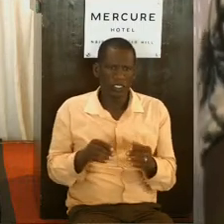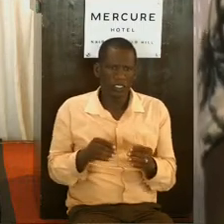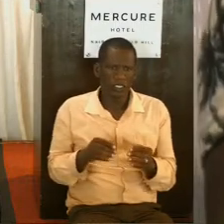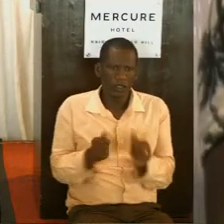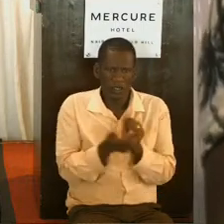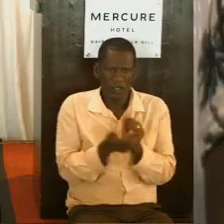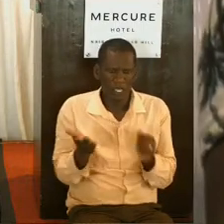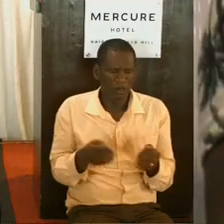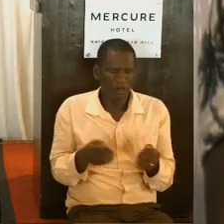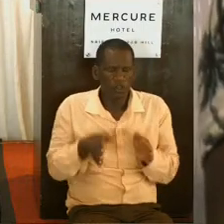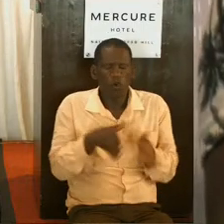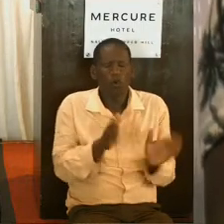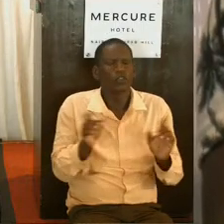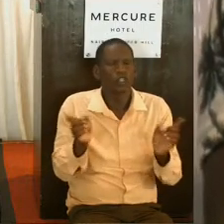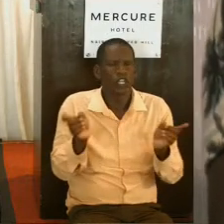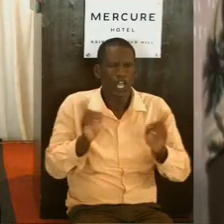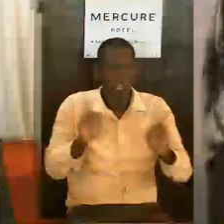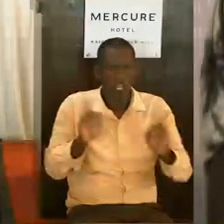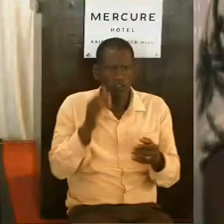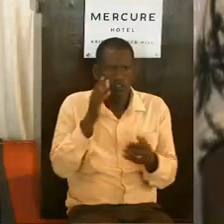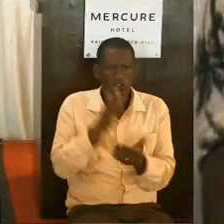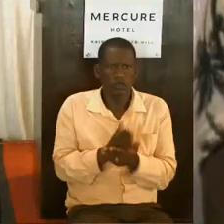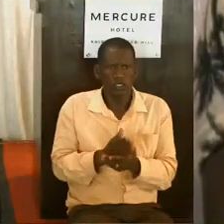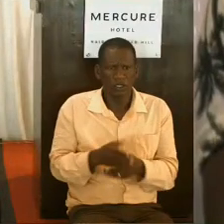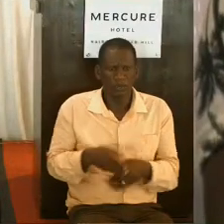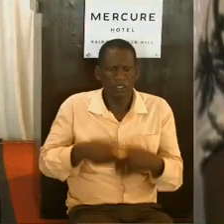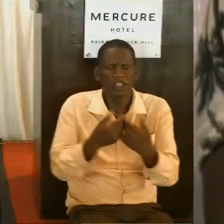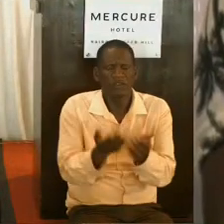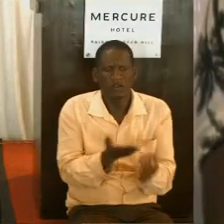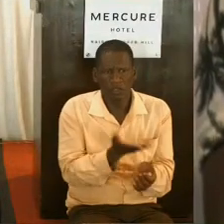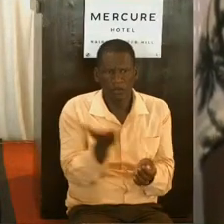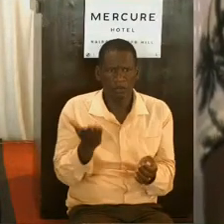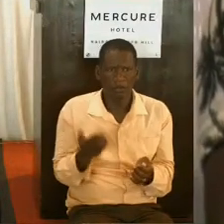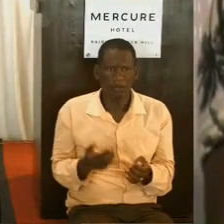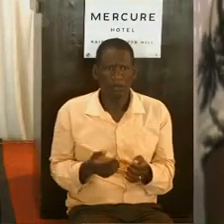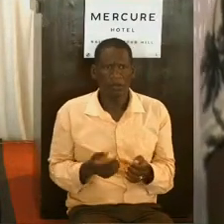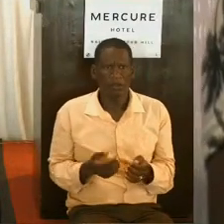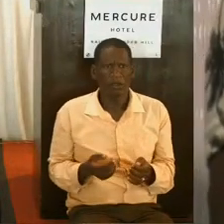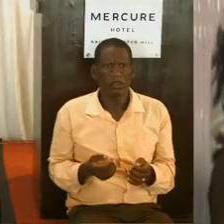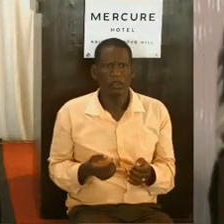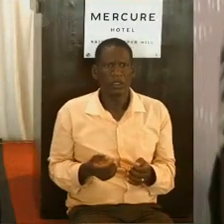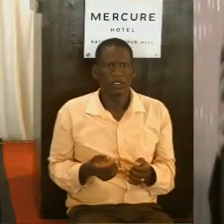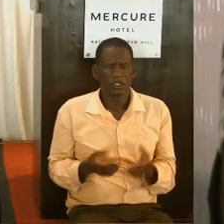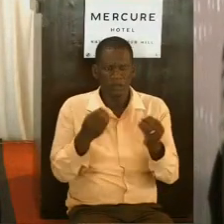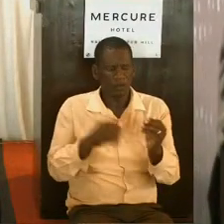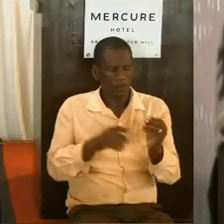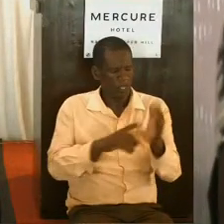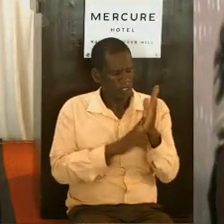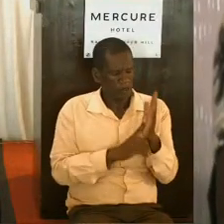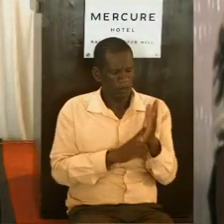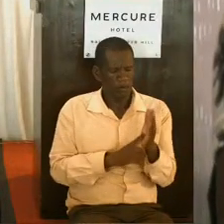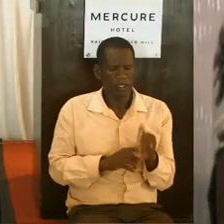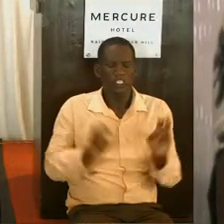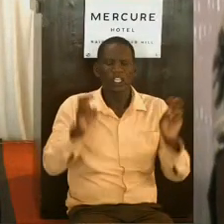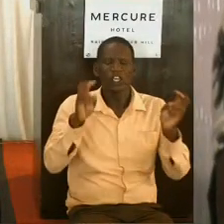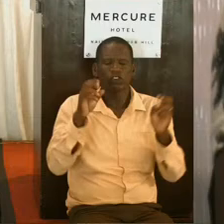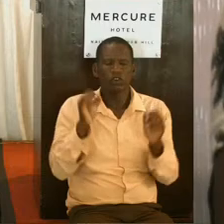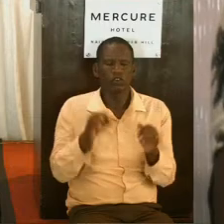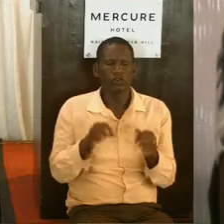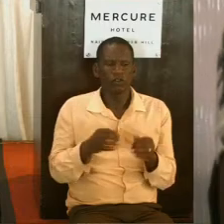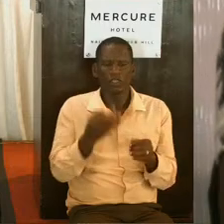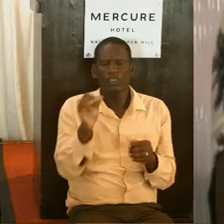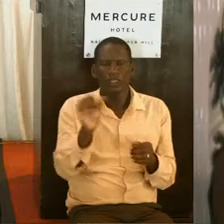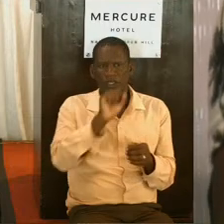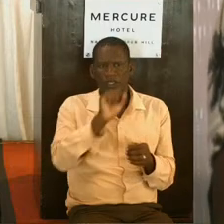are not really getting to them and uh the big the the the simple example is the issue of the